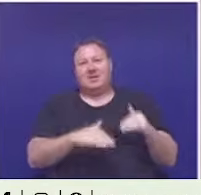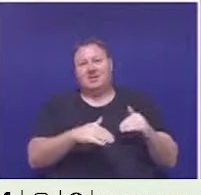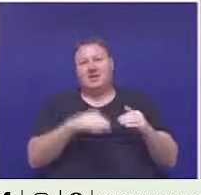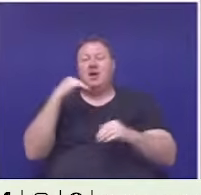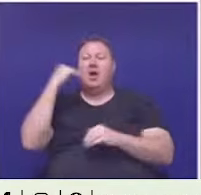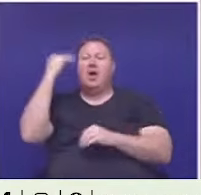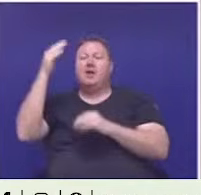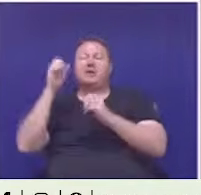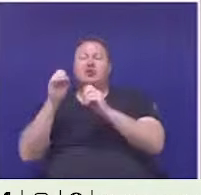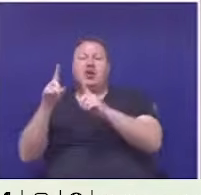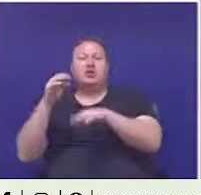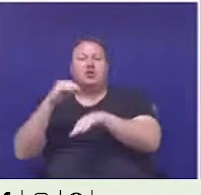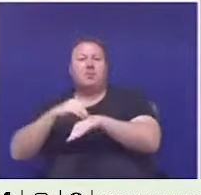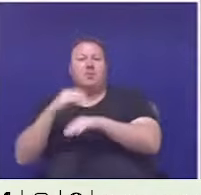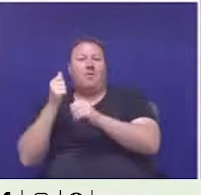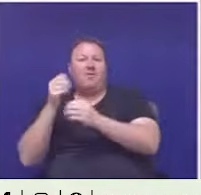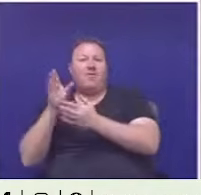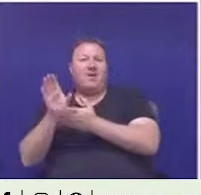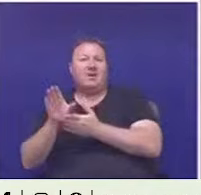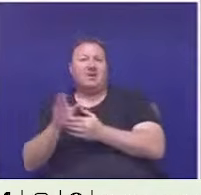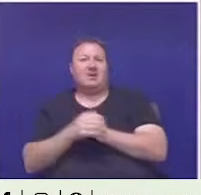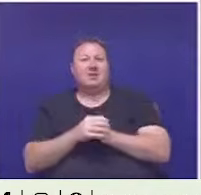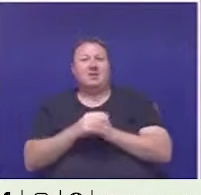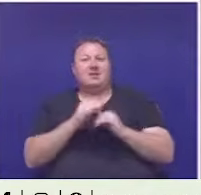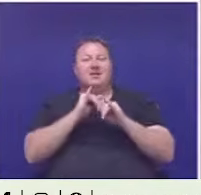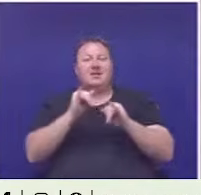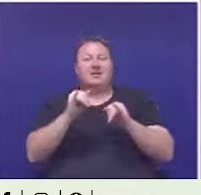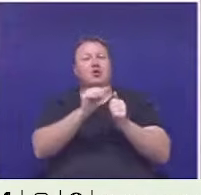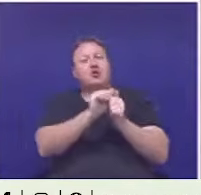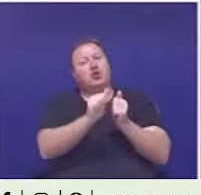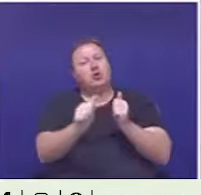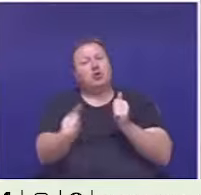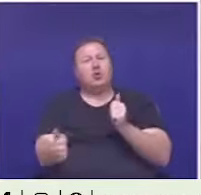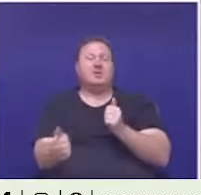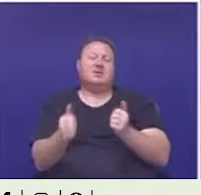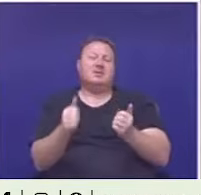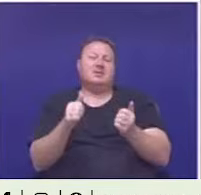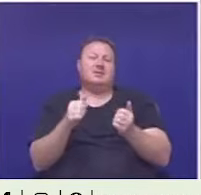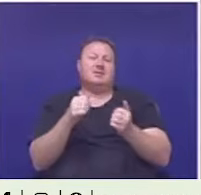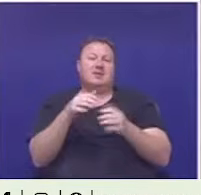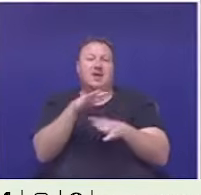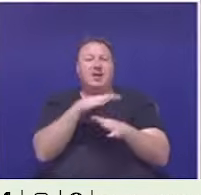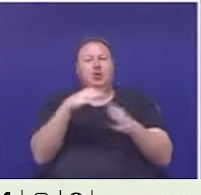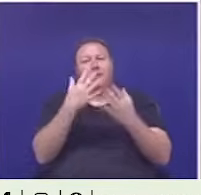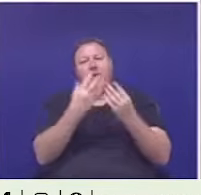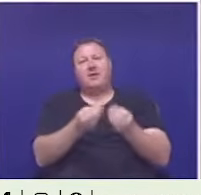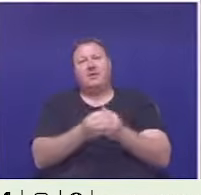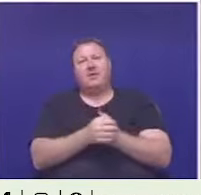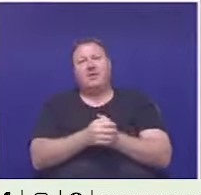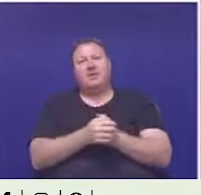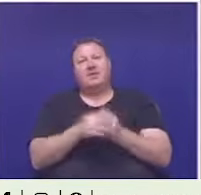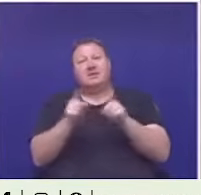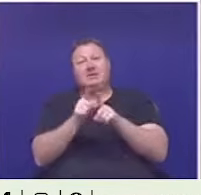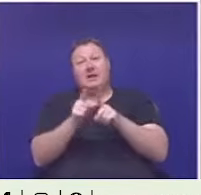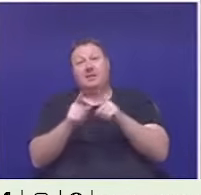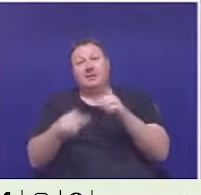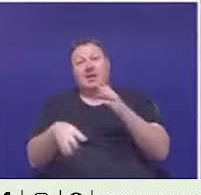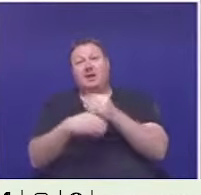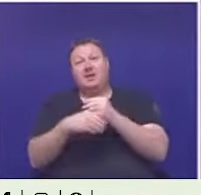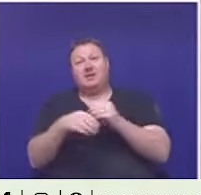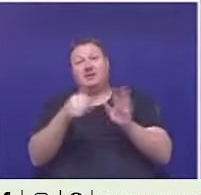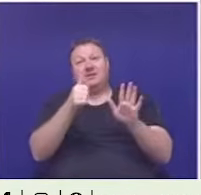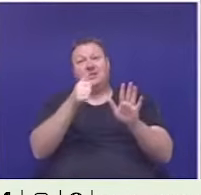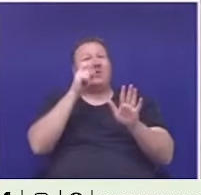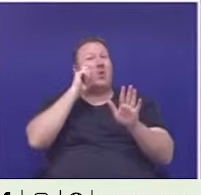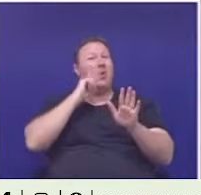more. And that has had serious consequences for the sector. But now we're also adding 6-year-olds